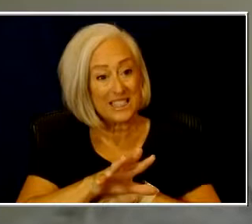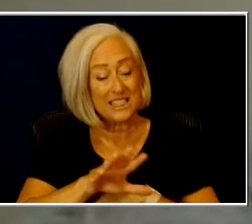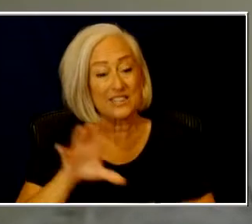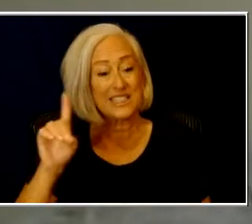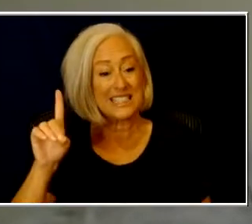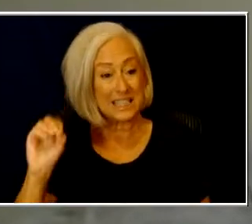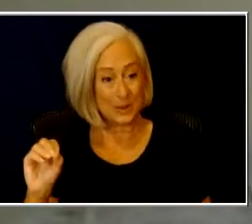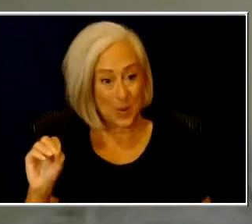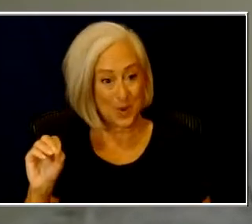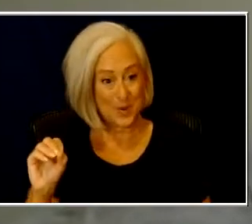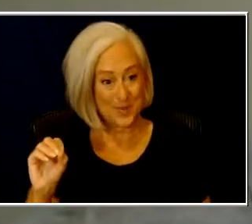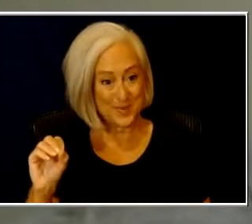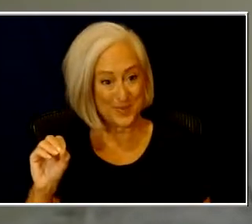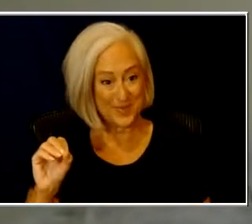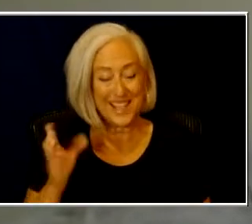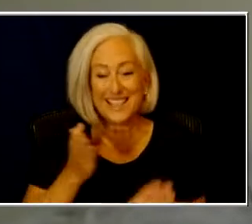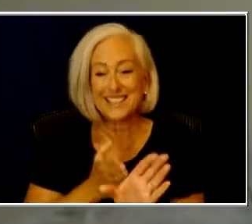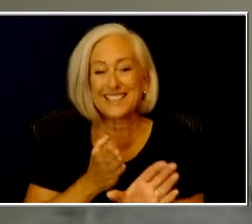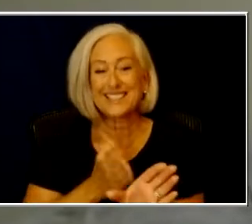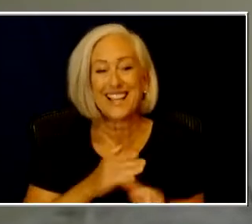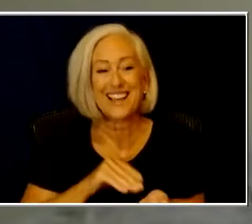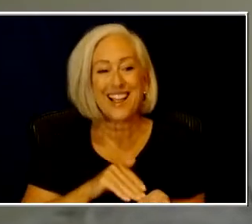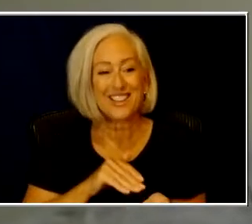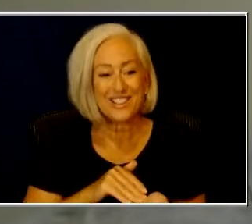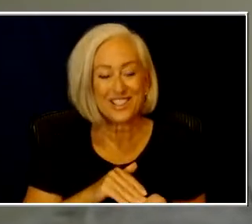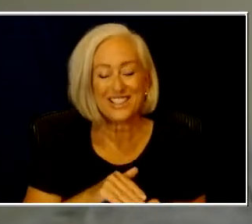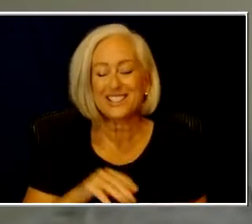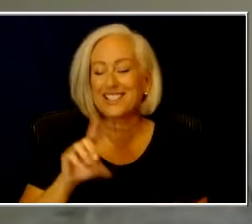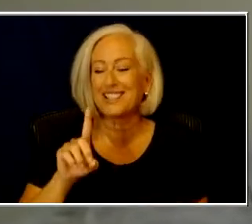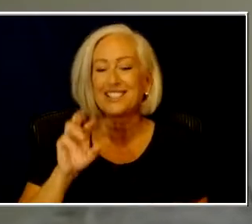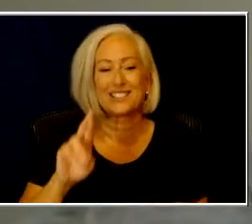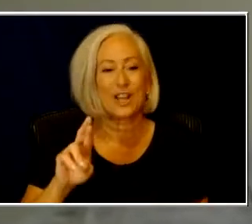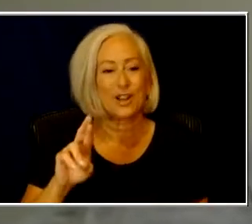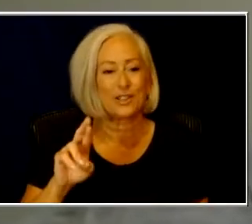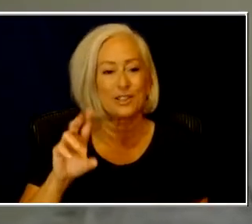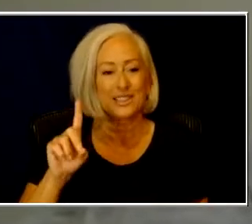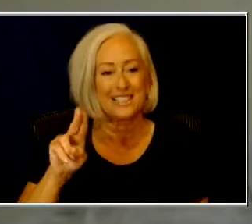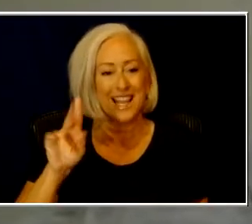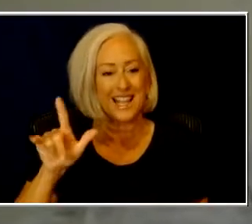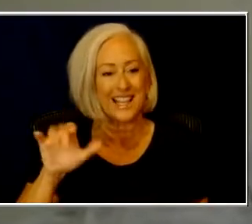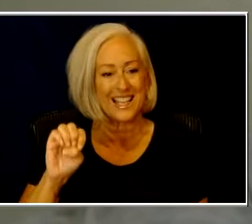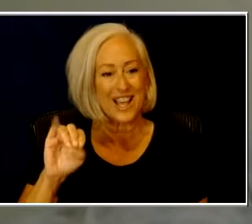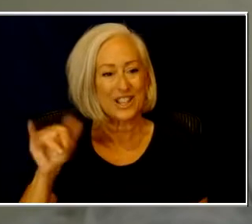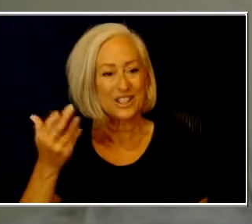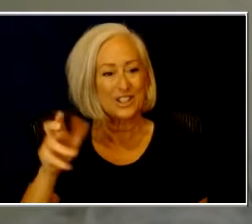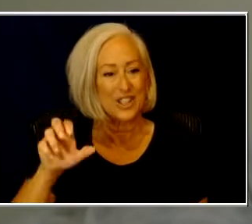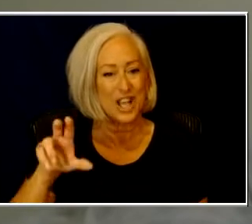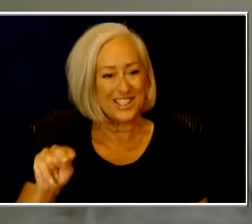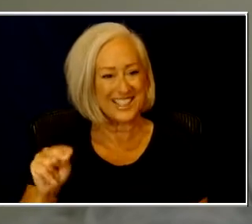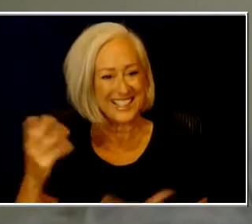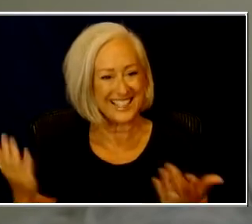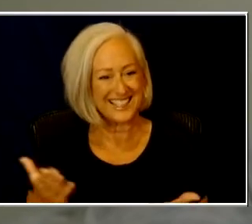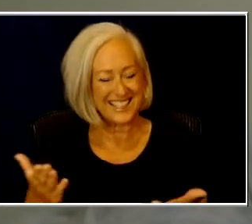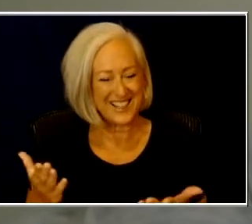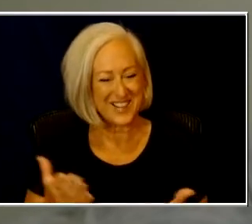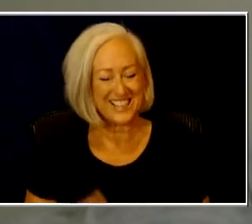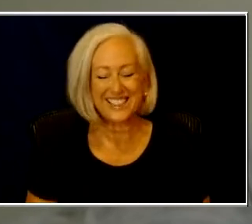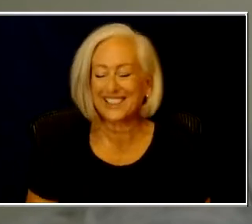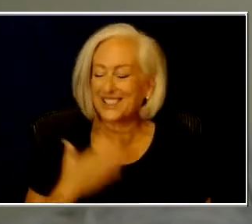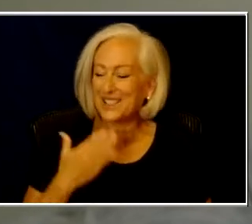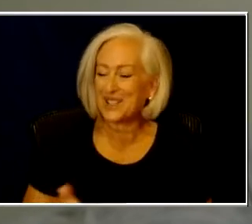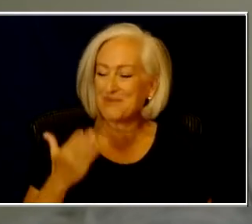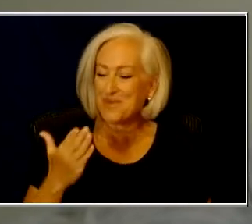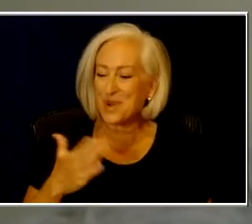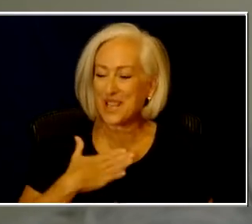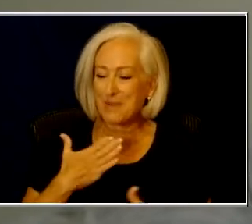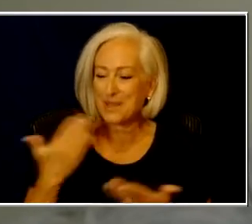psychologist Dr. Danielle Johnson. Dr. Johnson, good morning to you. Good morning, Jess. So good to be here. I know fall just kicked off. I don't want to